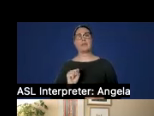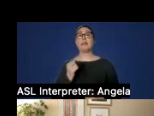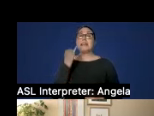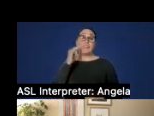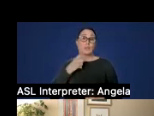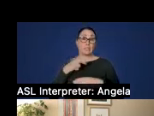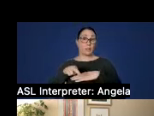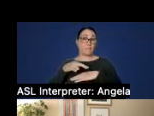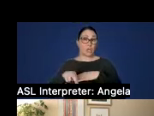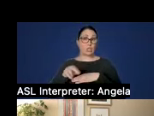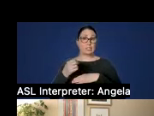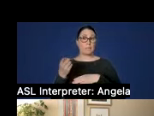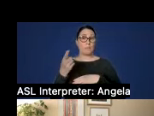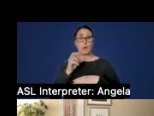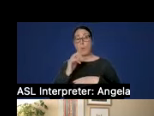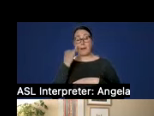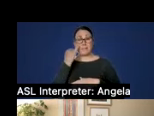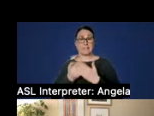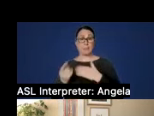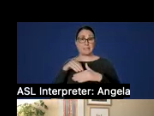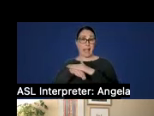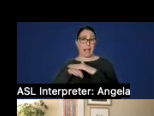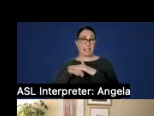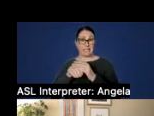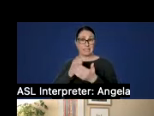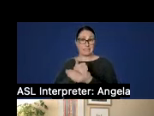medical treatment there. Next slide, please.